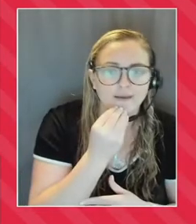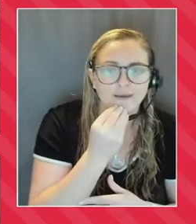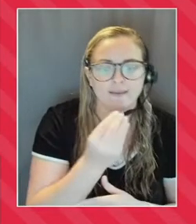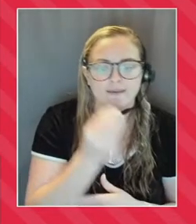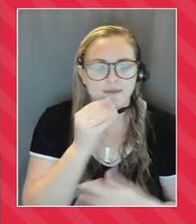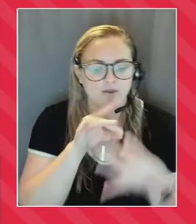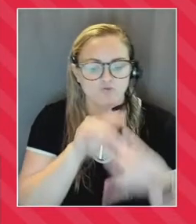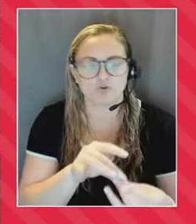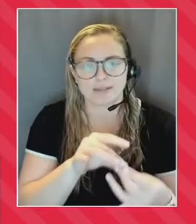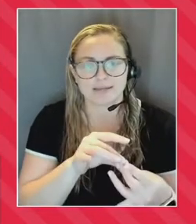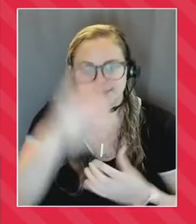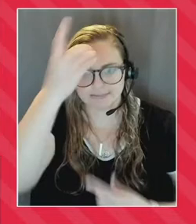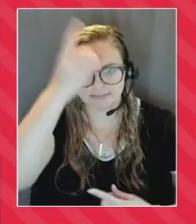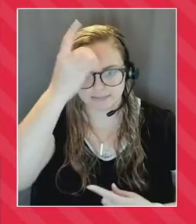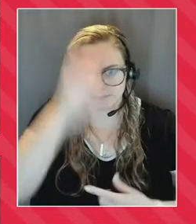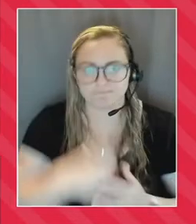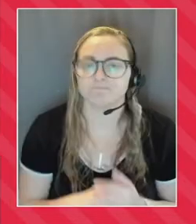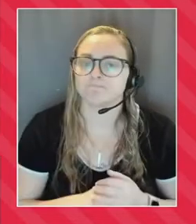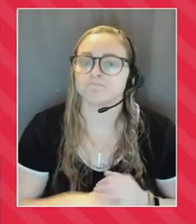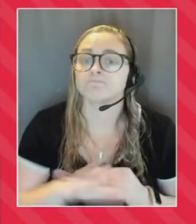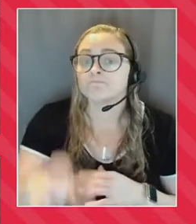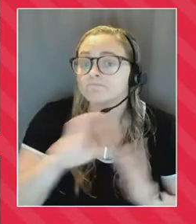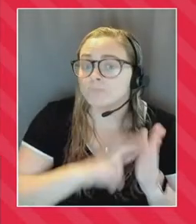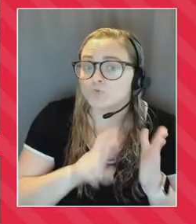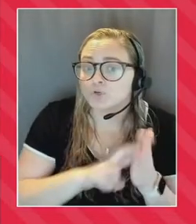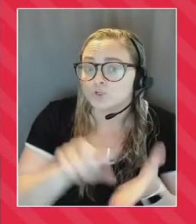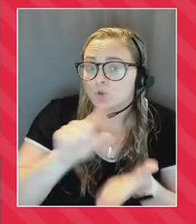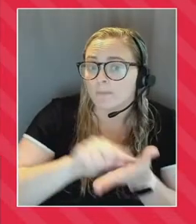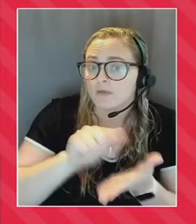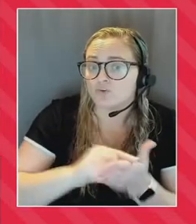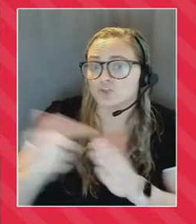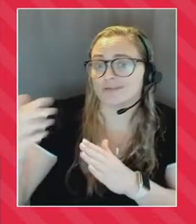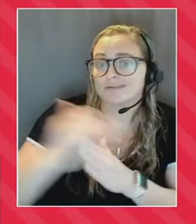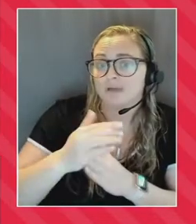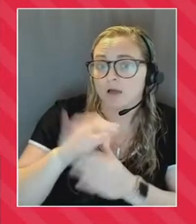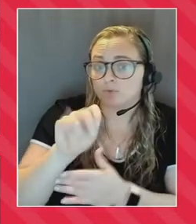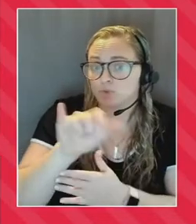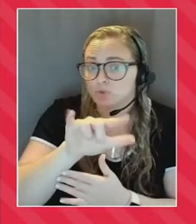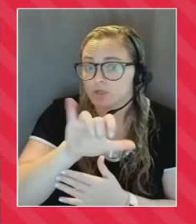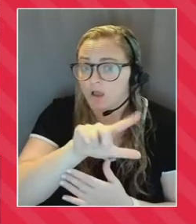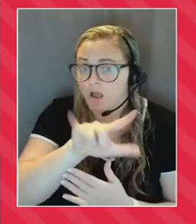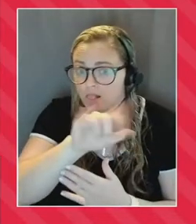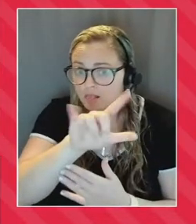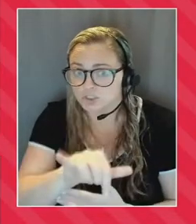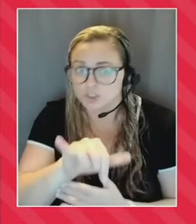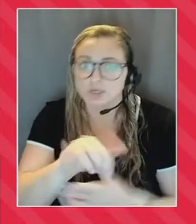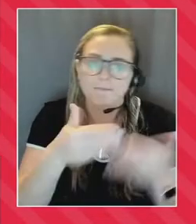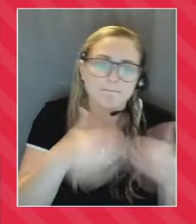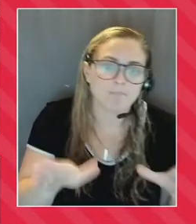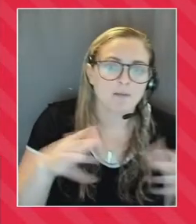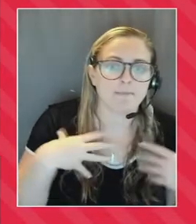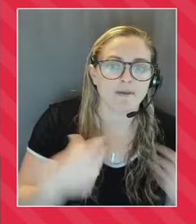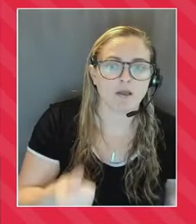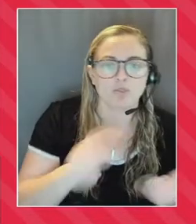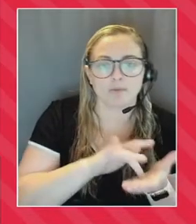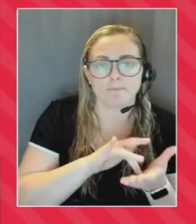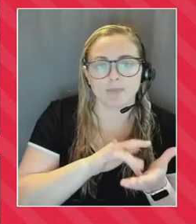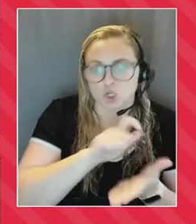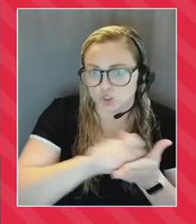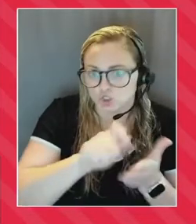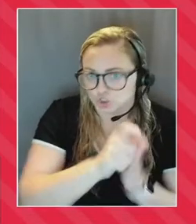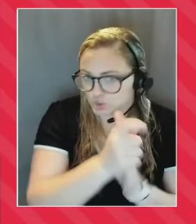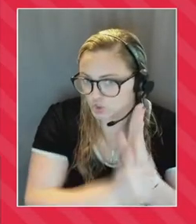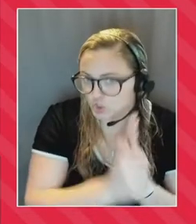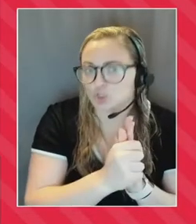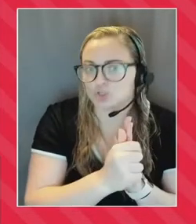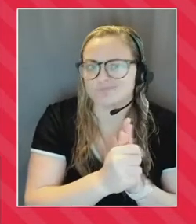disease. Her research has been published in top sociology, public health, and medical journals, and has been featured in outlets